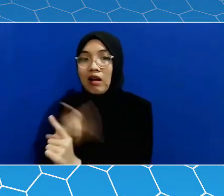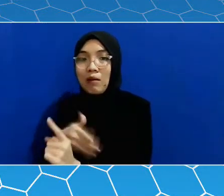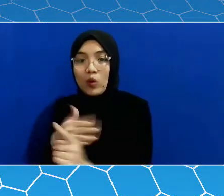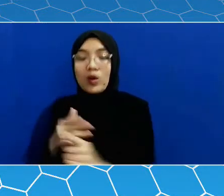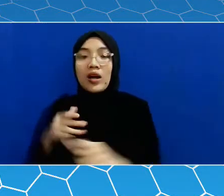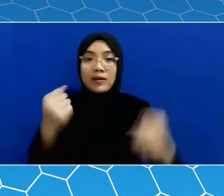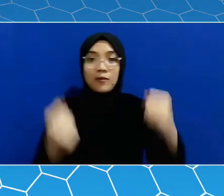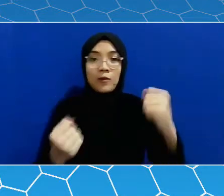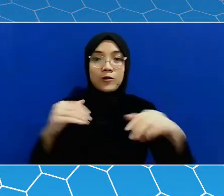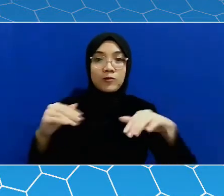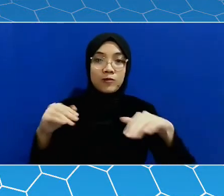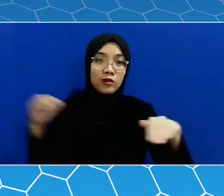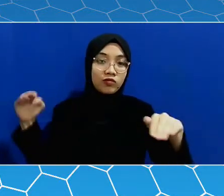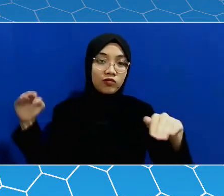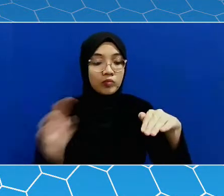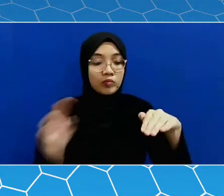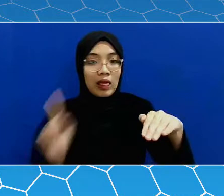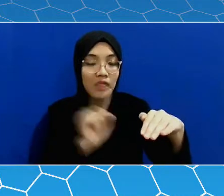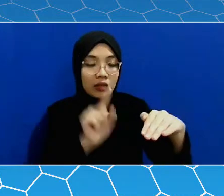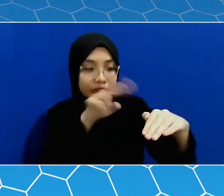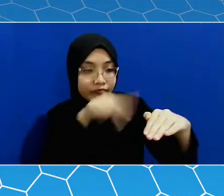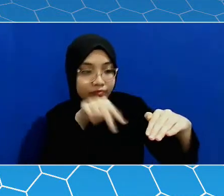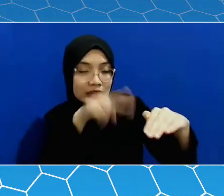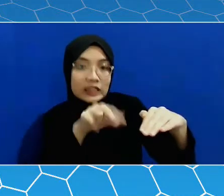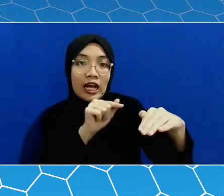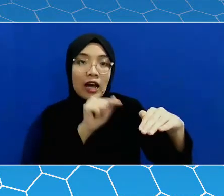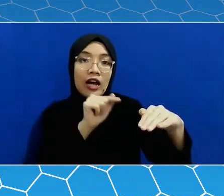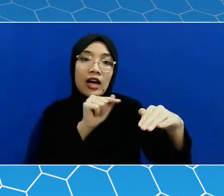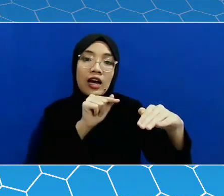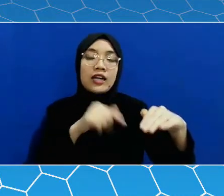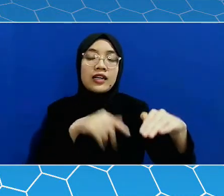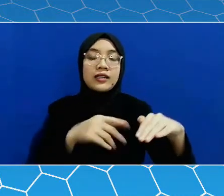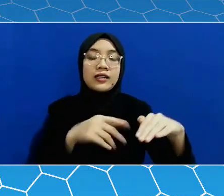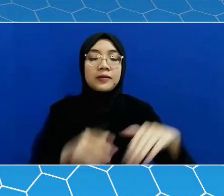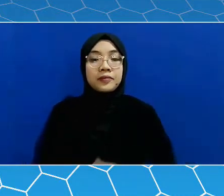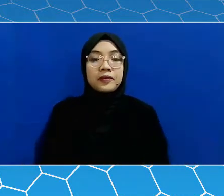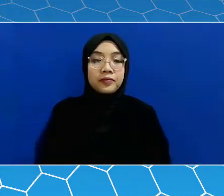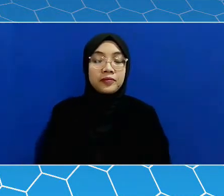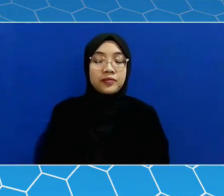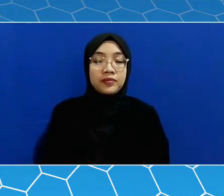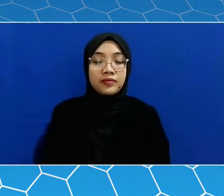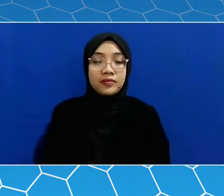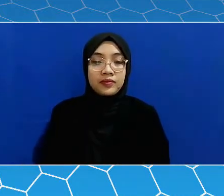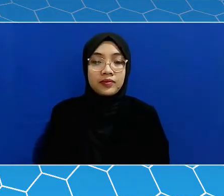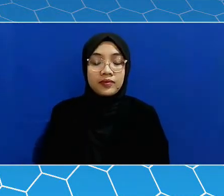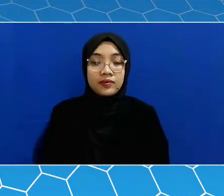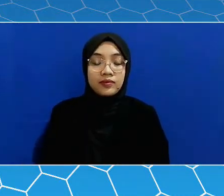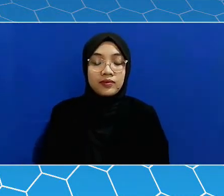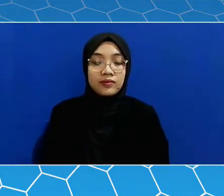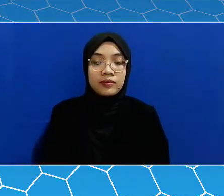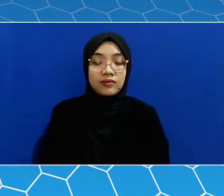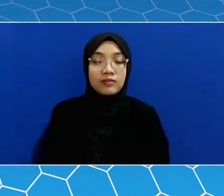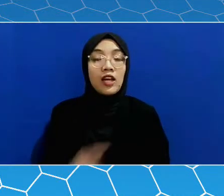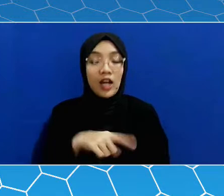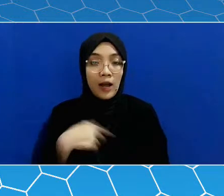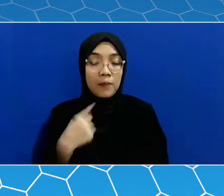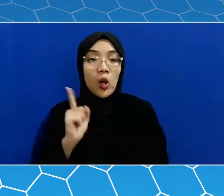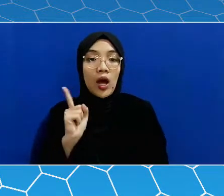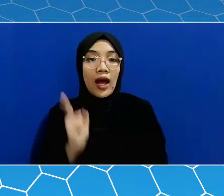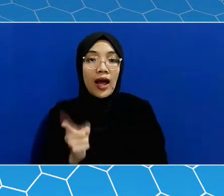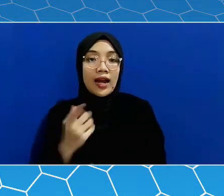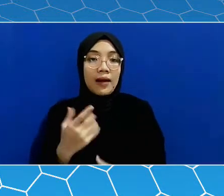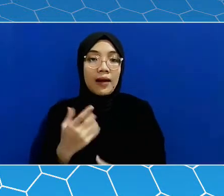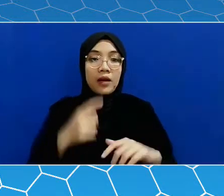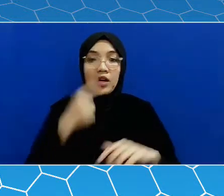our doctor examining the patient in his car, and then we do also have the swab and